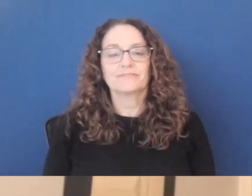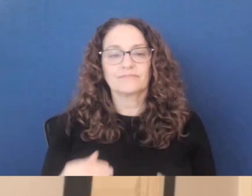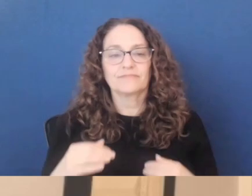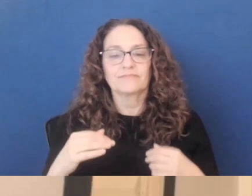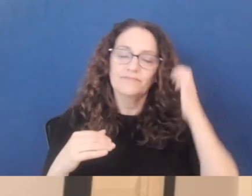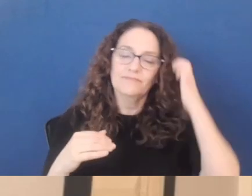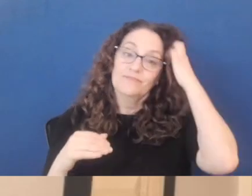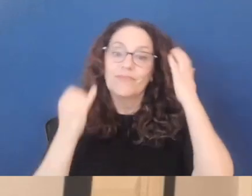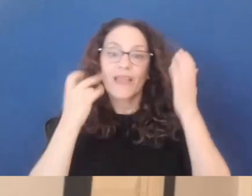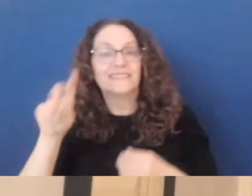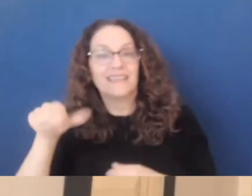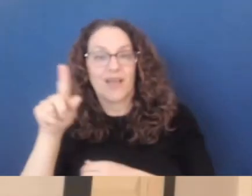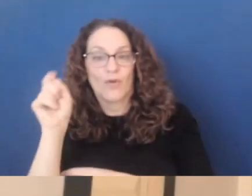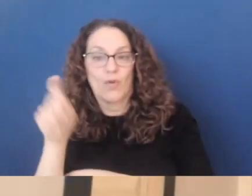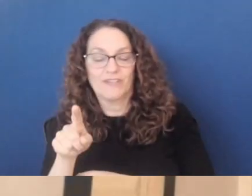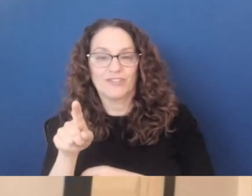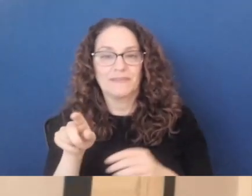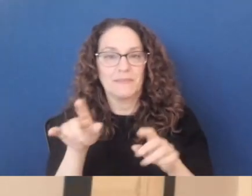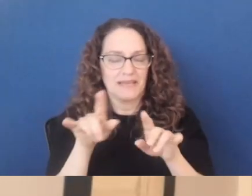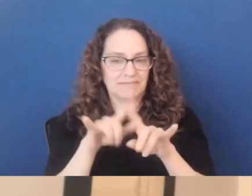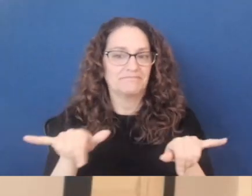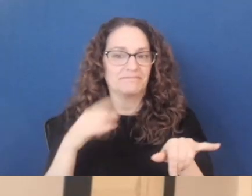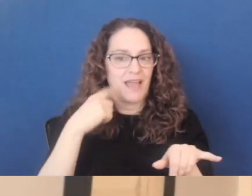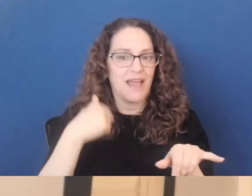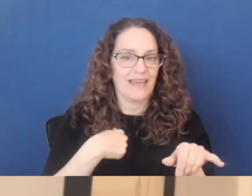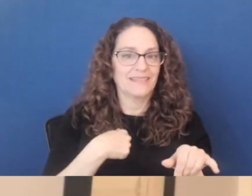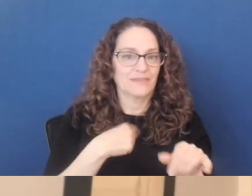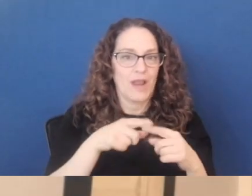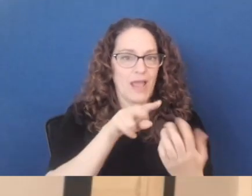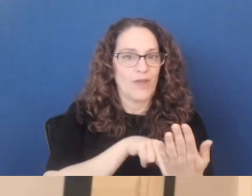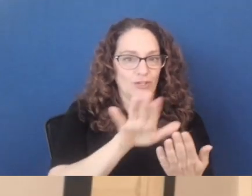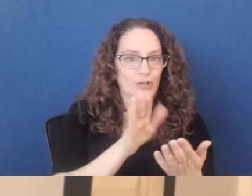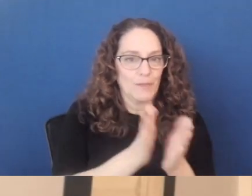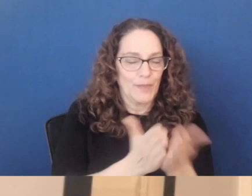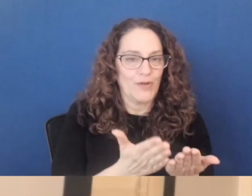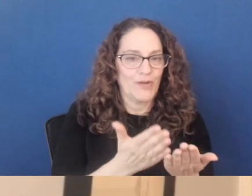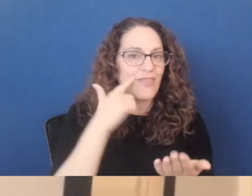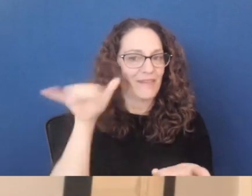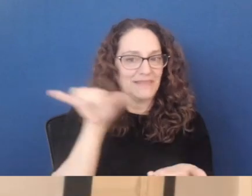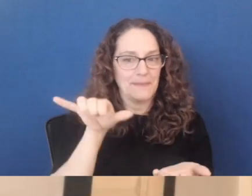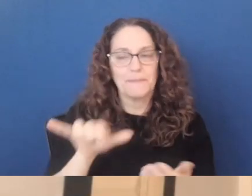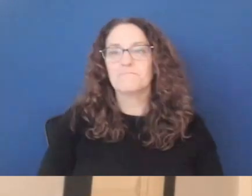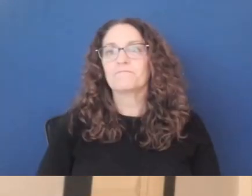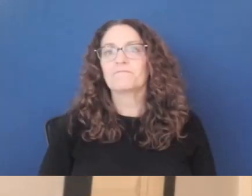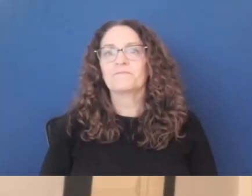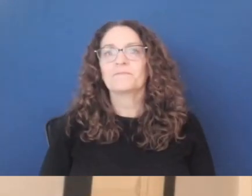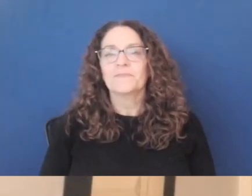just came up that kind of pings on this a little bit, it made me think that over